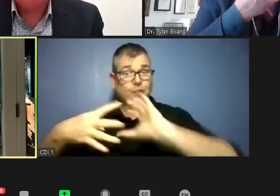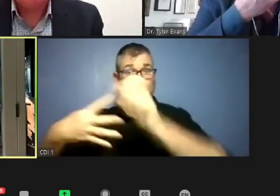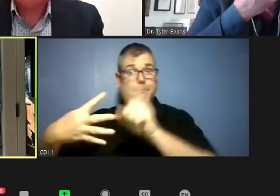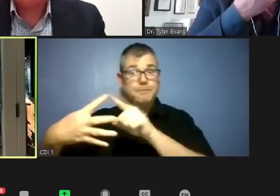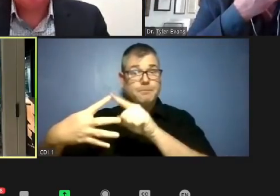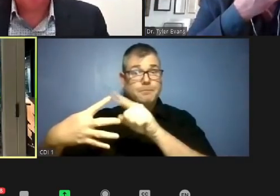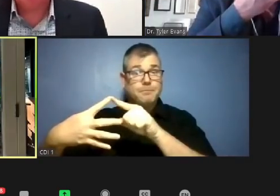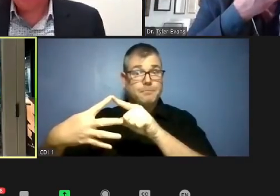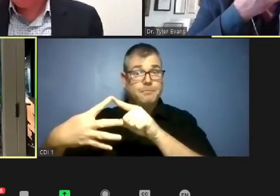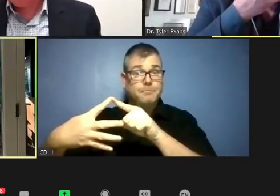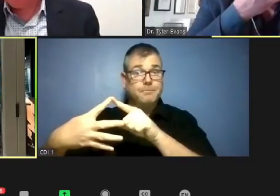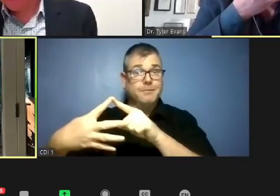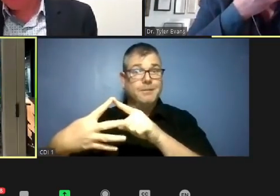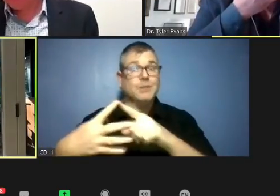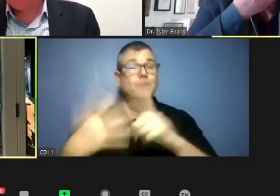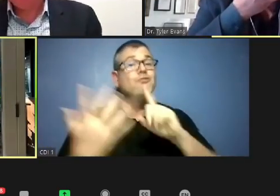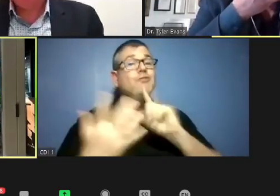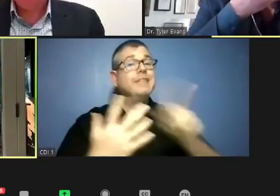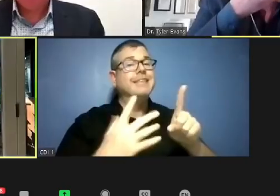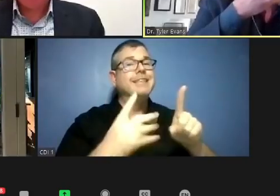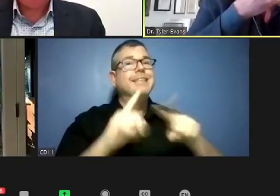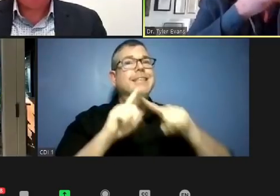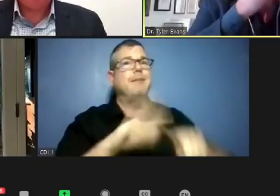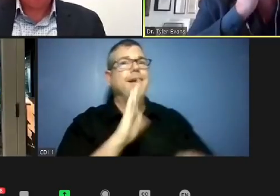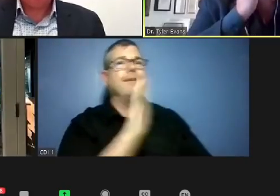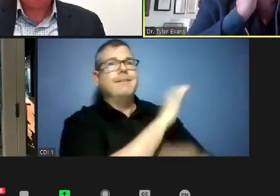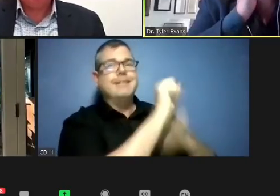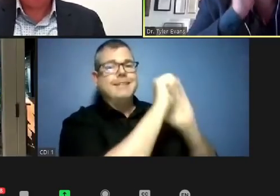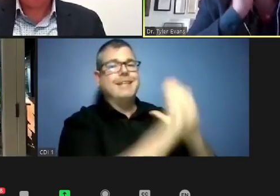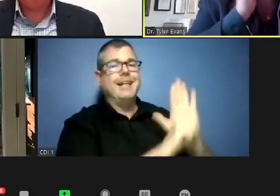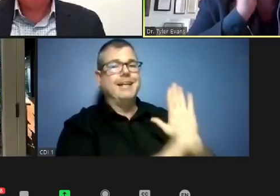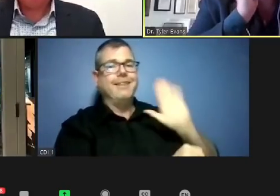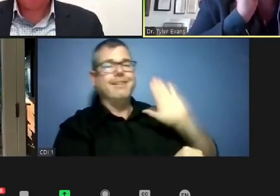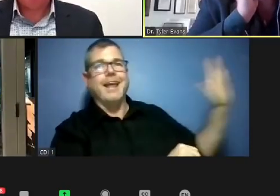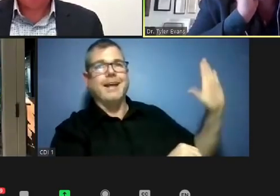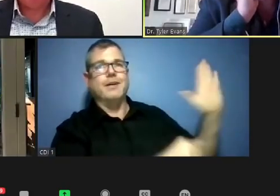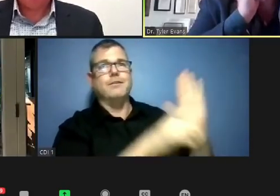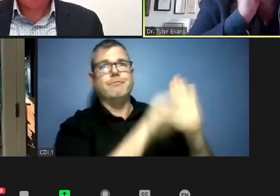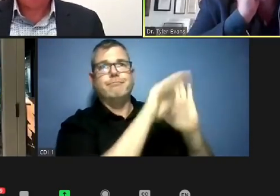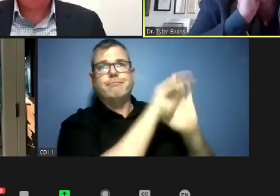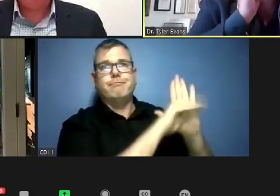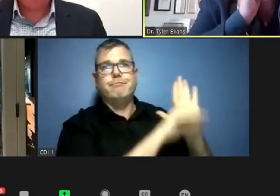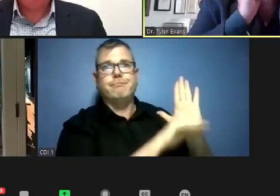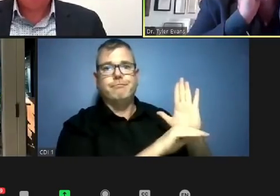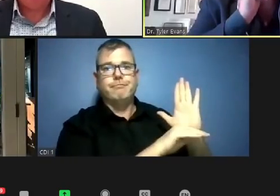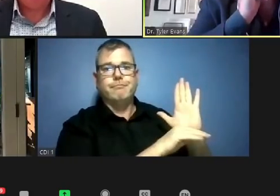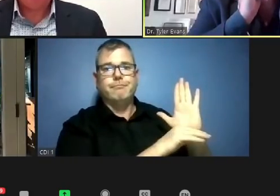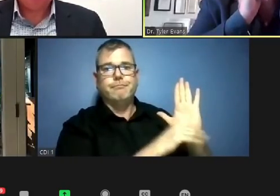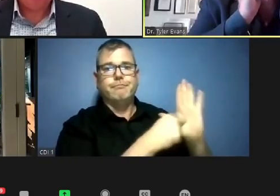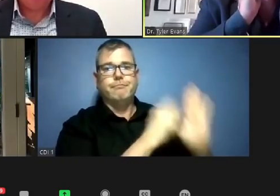That's helpful. So Lainey, just to add a number to that, because that,